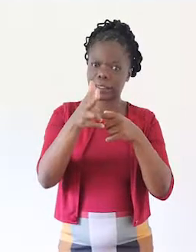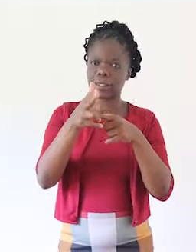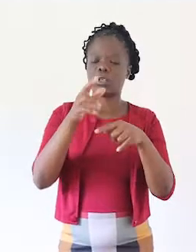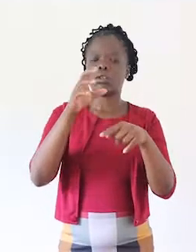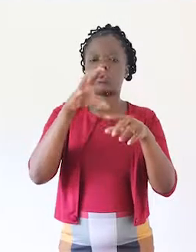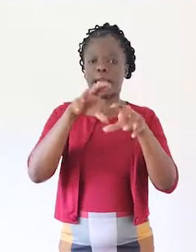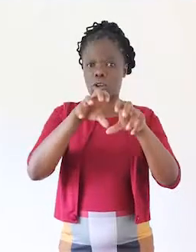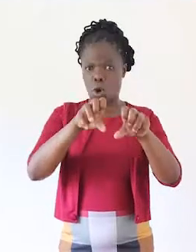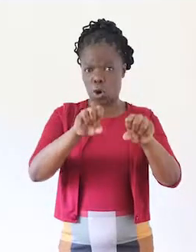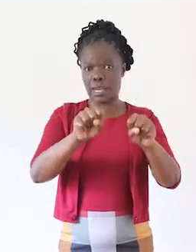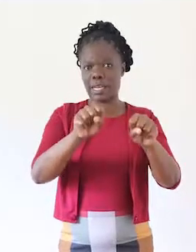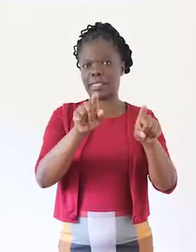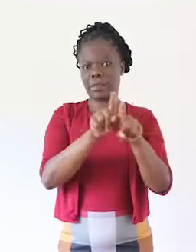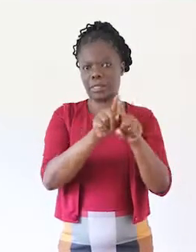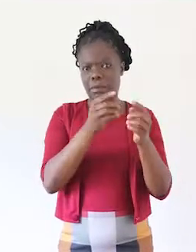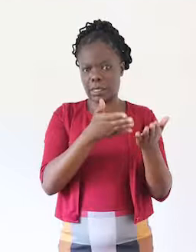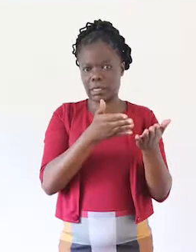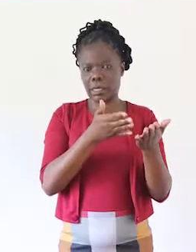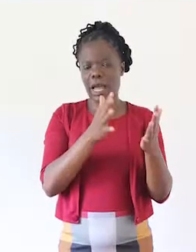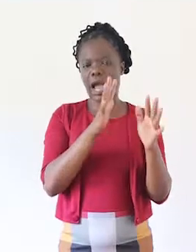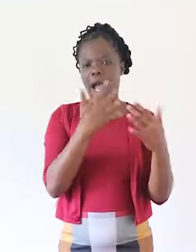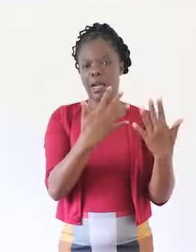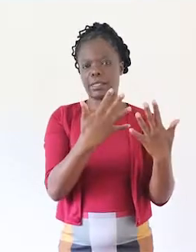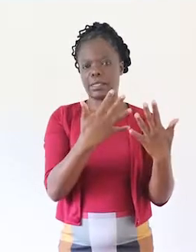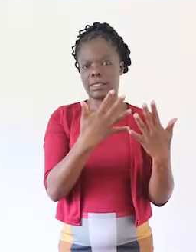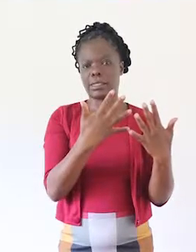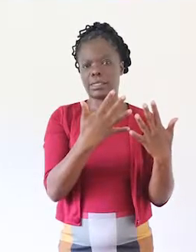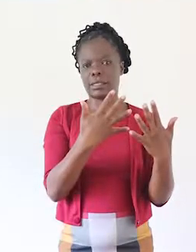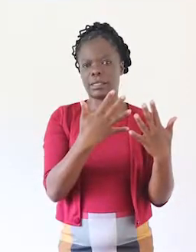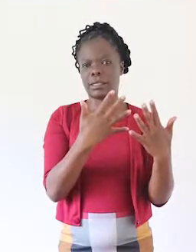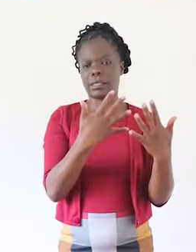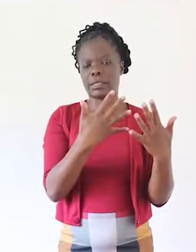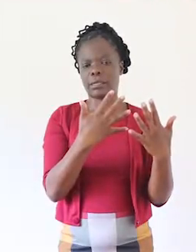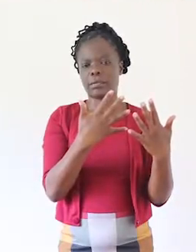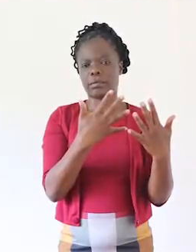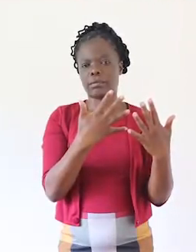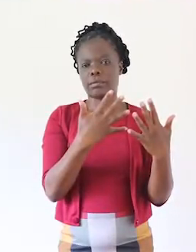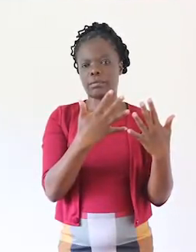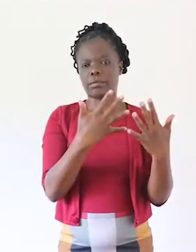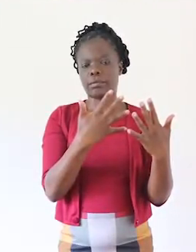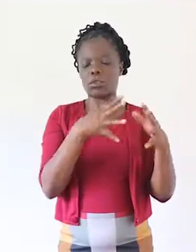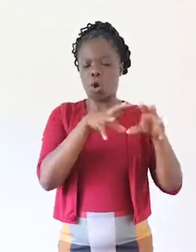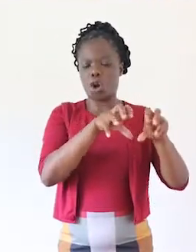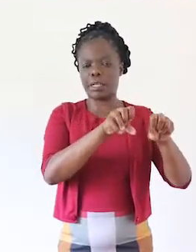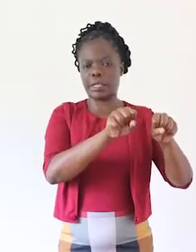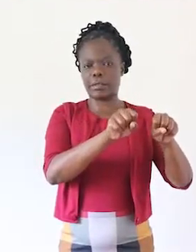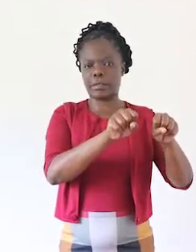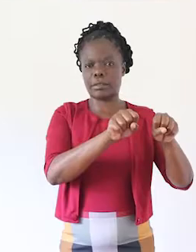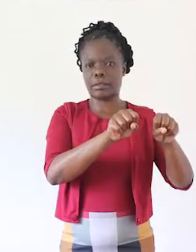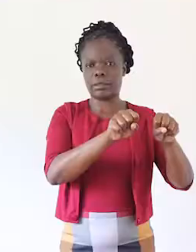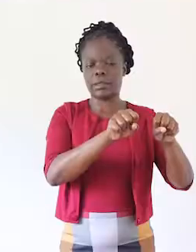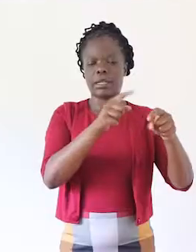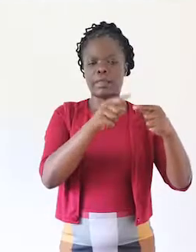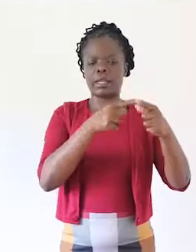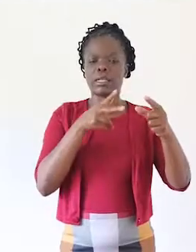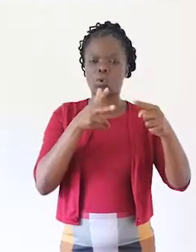cutting, you get hold like this. These hands, you get inside here, then you get hold. So get hold of it, then